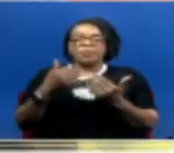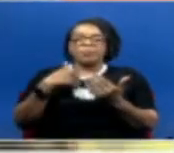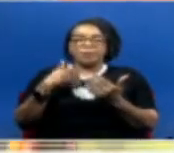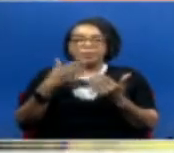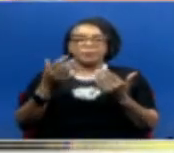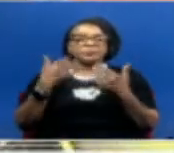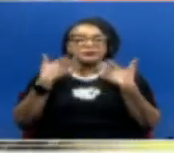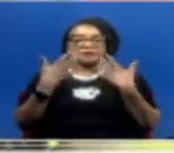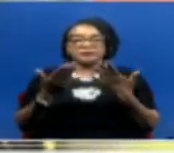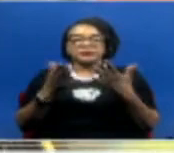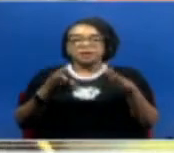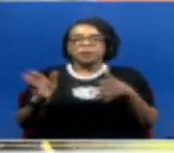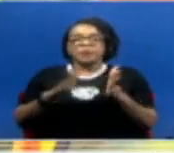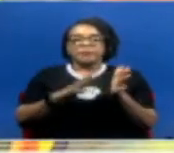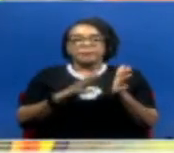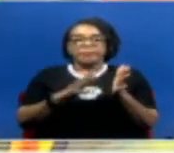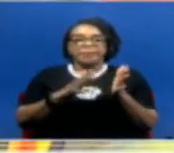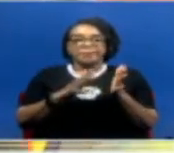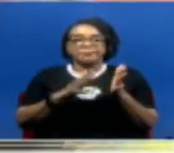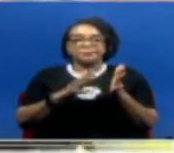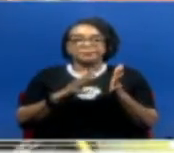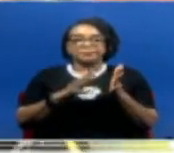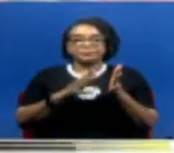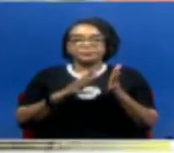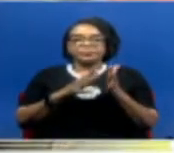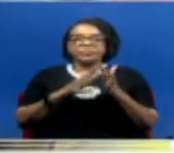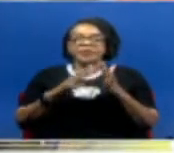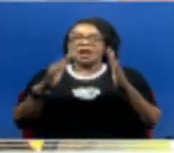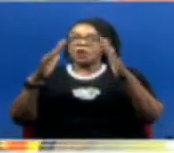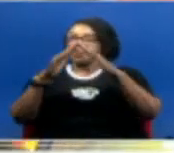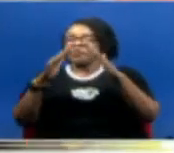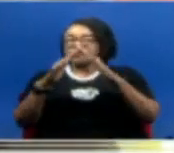the way the roof is leaking, the